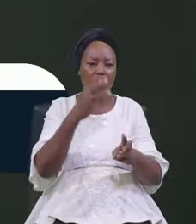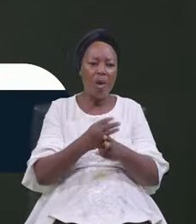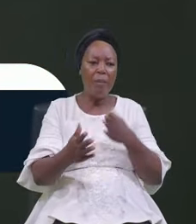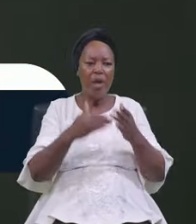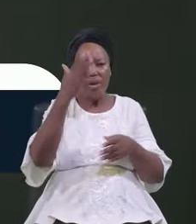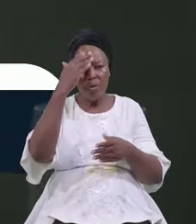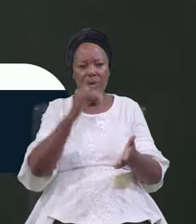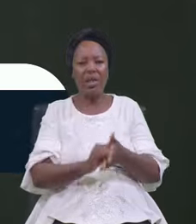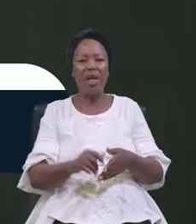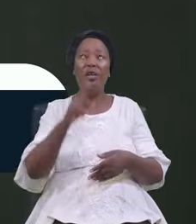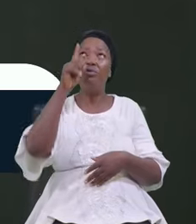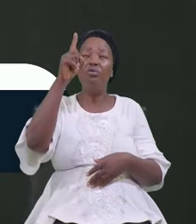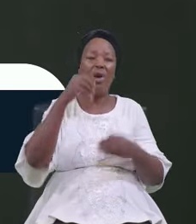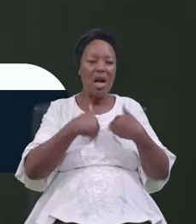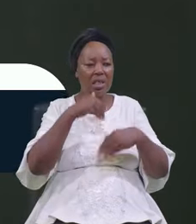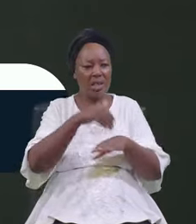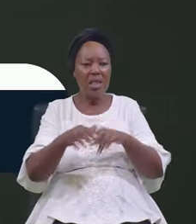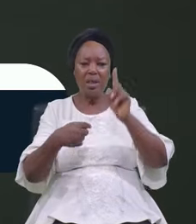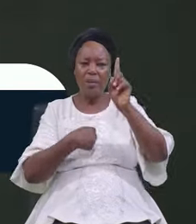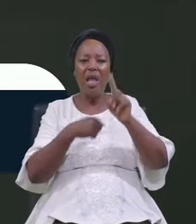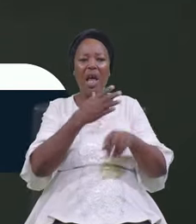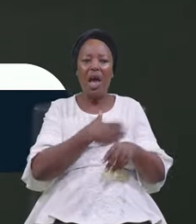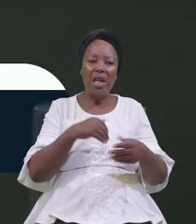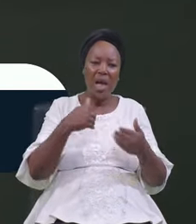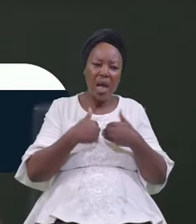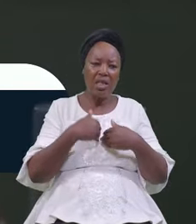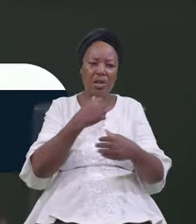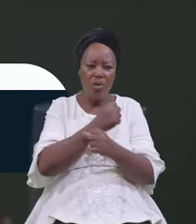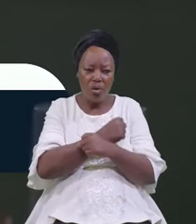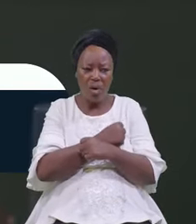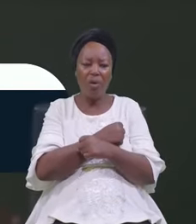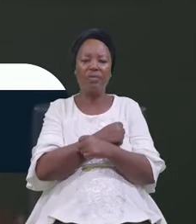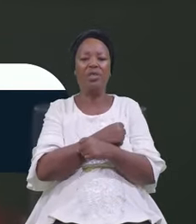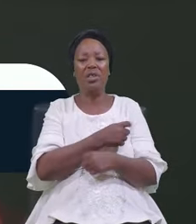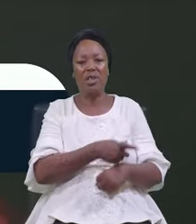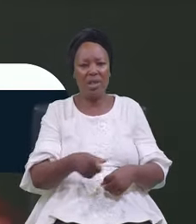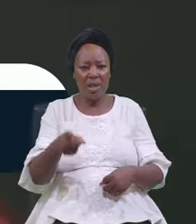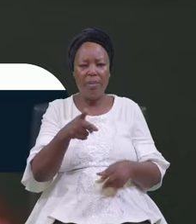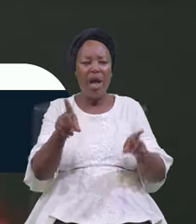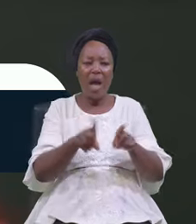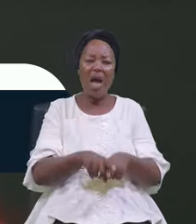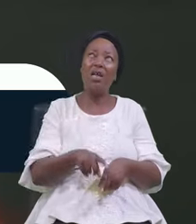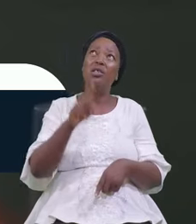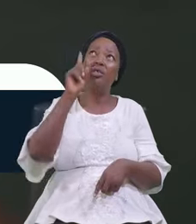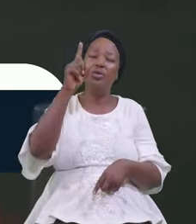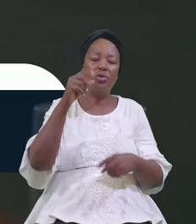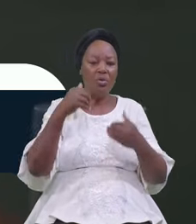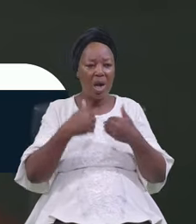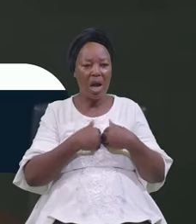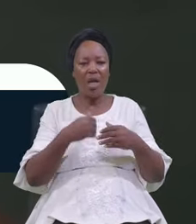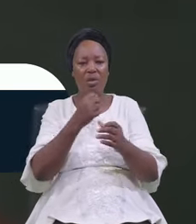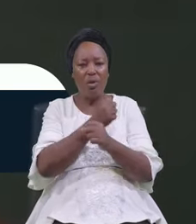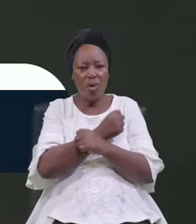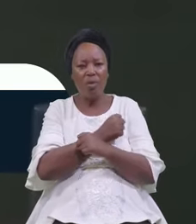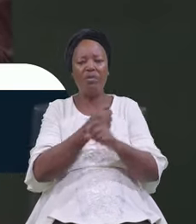that thou hast sent me and hast loved them as thou has